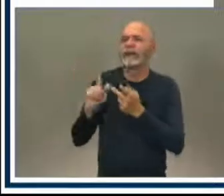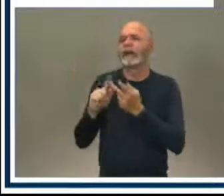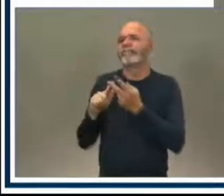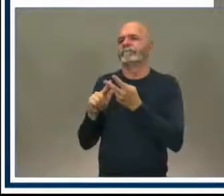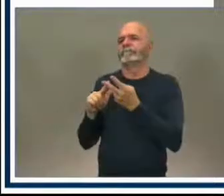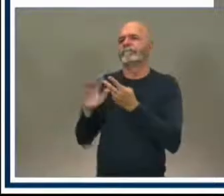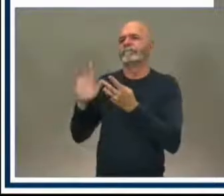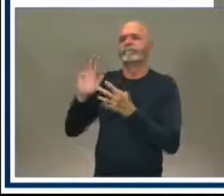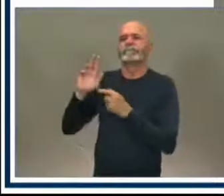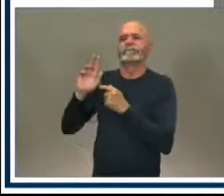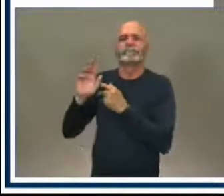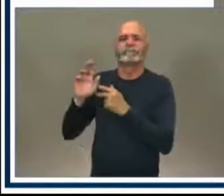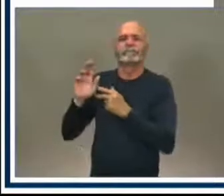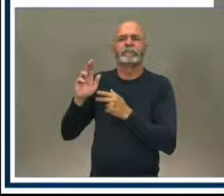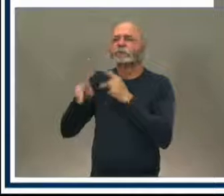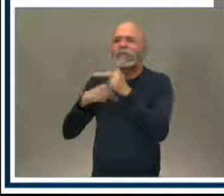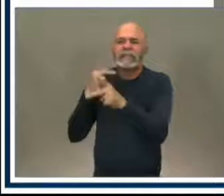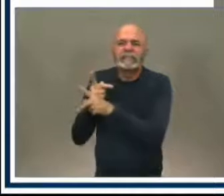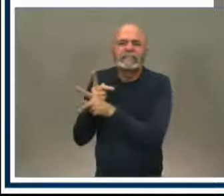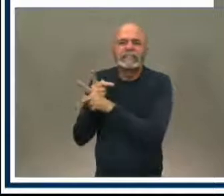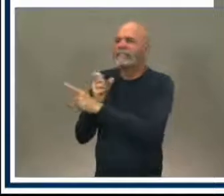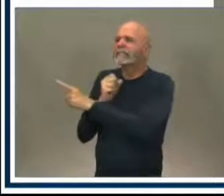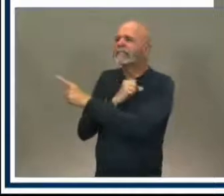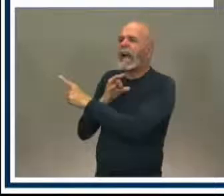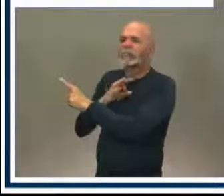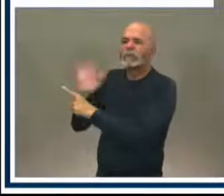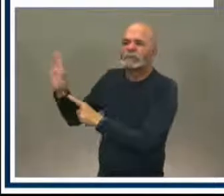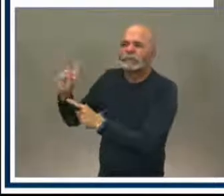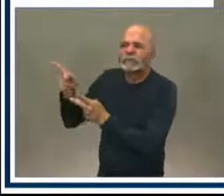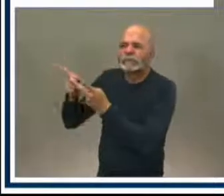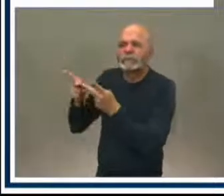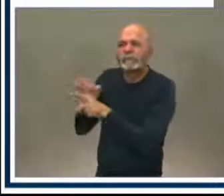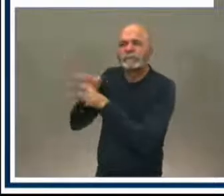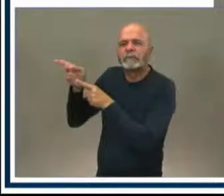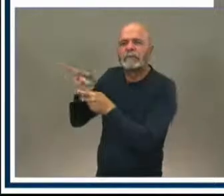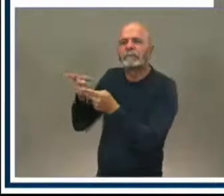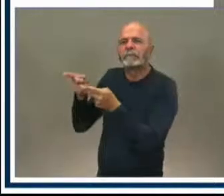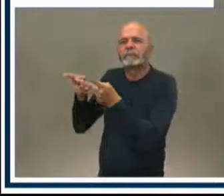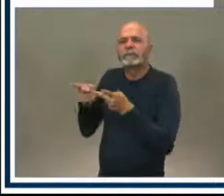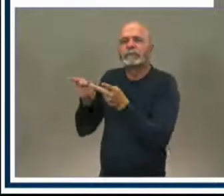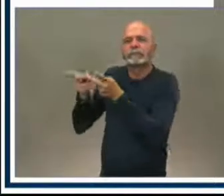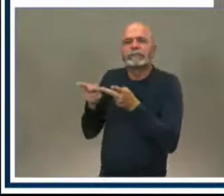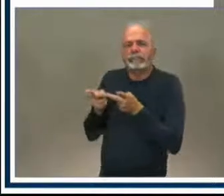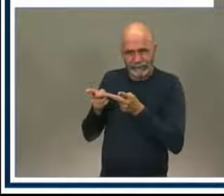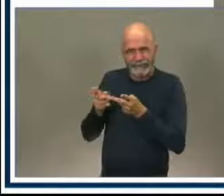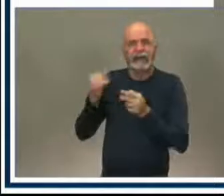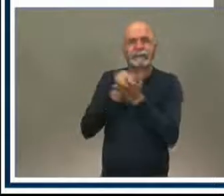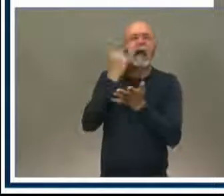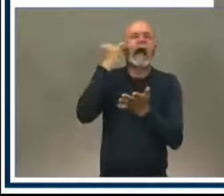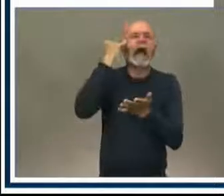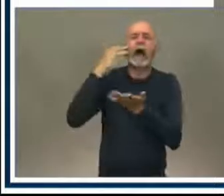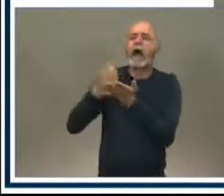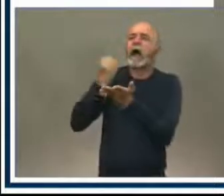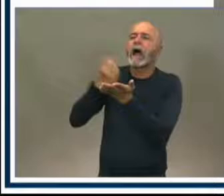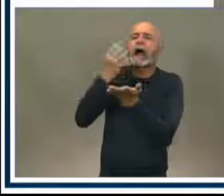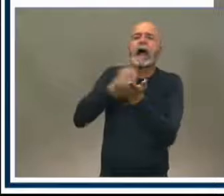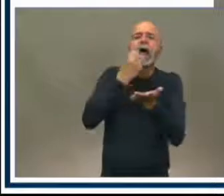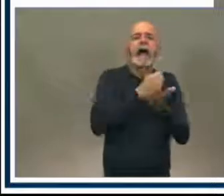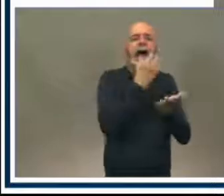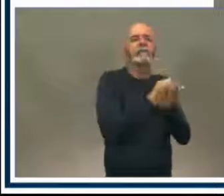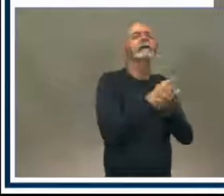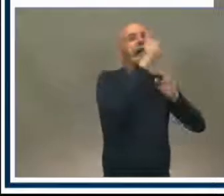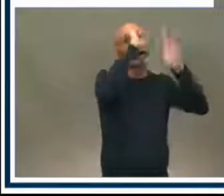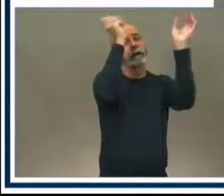type of staff, whatever, to get a better, I guess, a more granular picture of what the